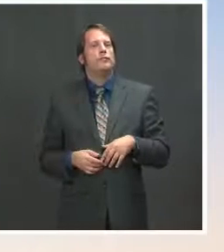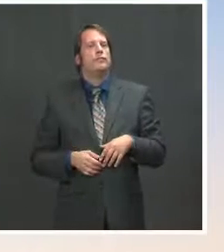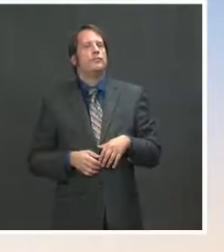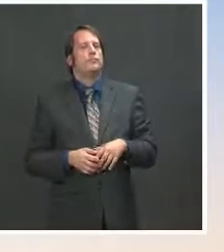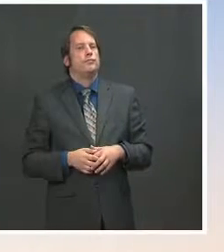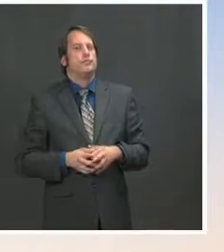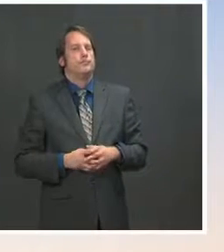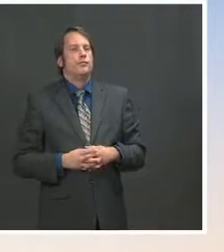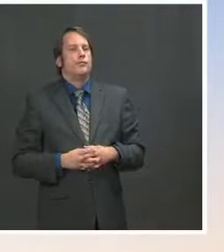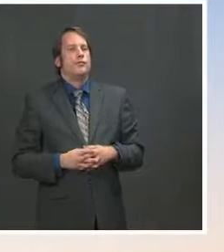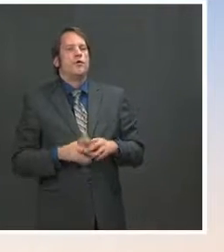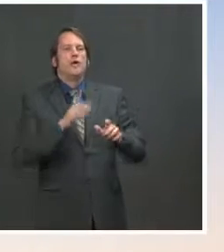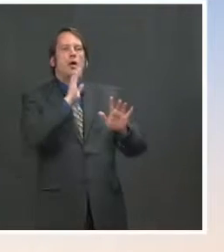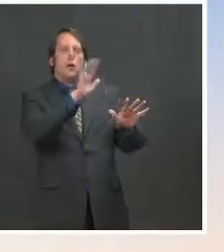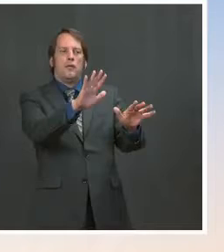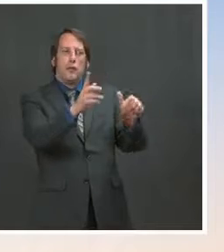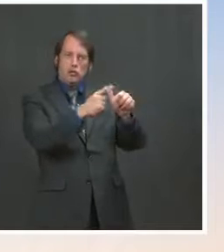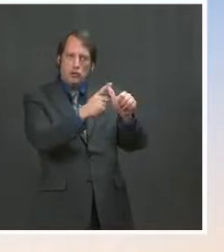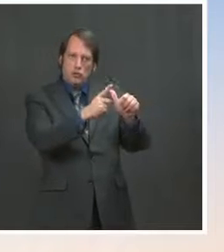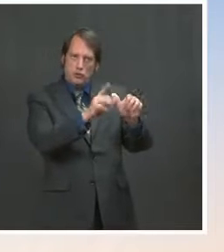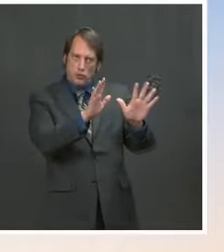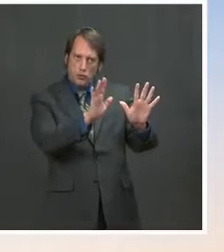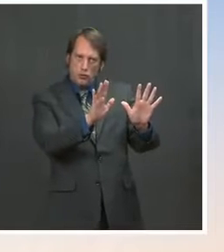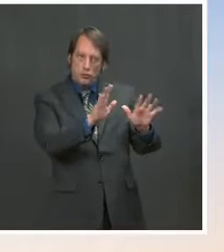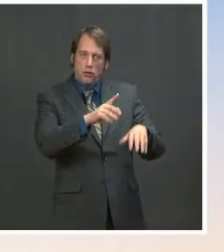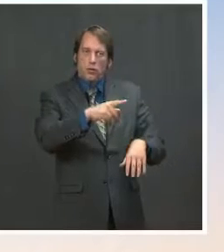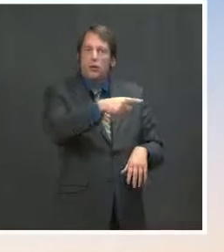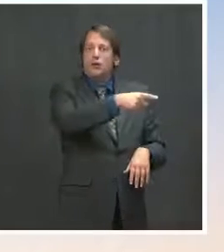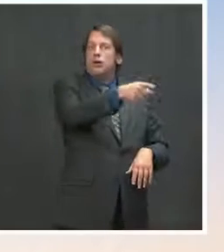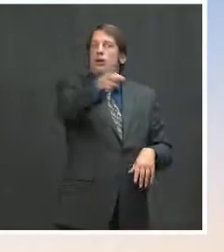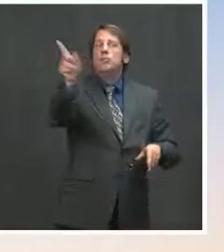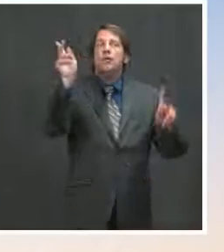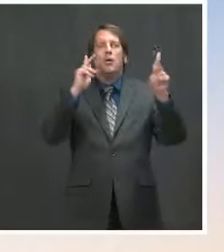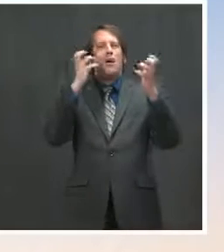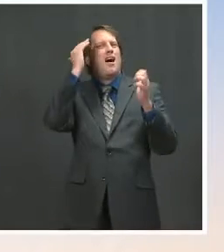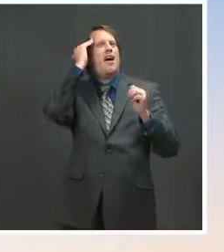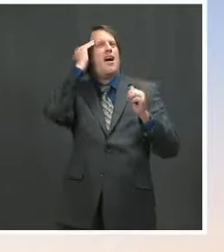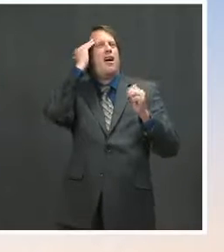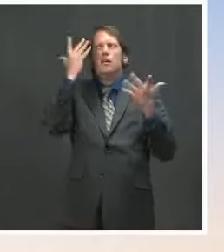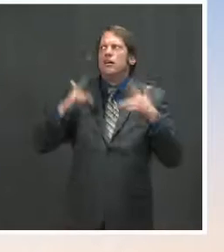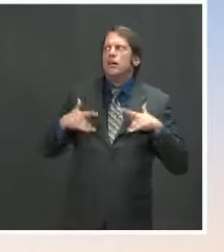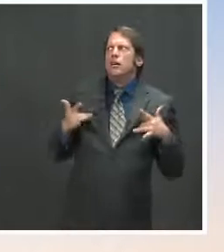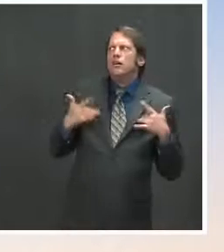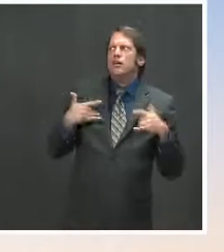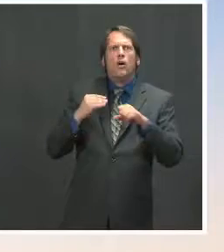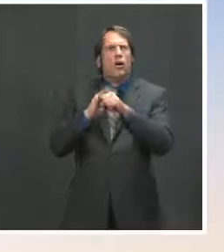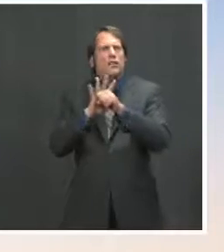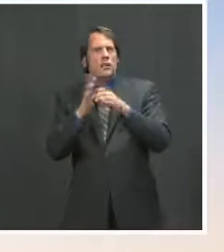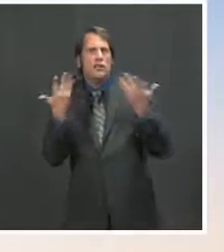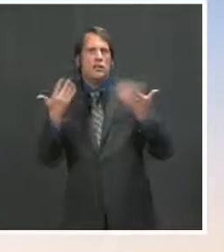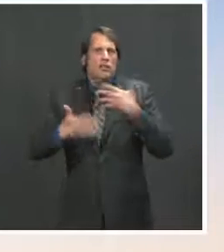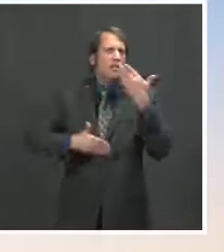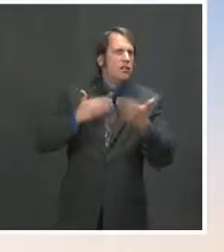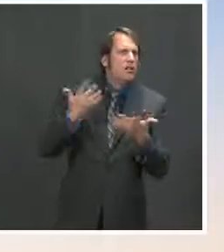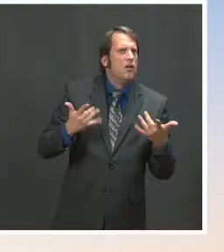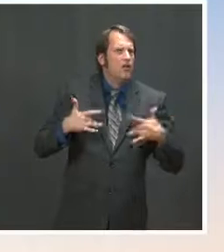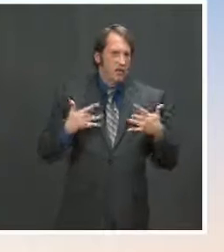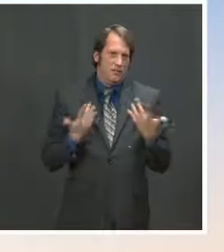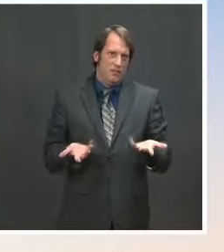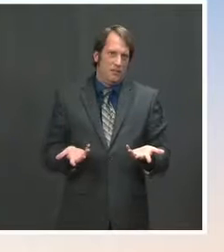And certainly the COVID pandemic is front and center for people across this country for understandable reasons. More than 550,000,